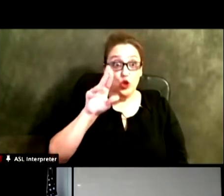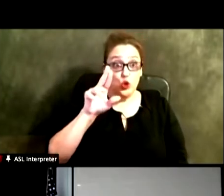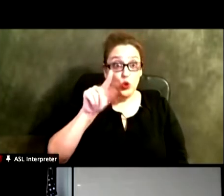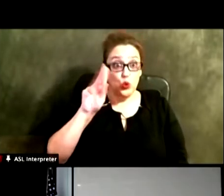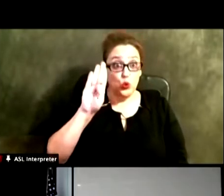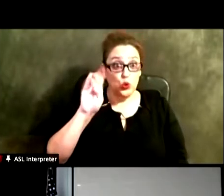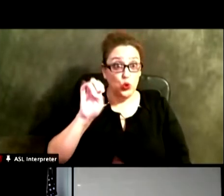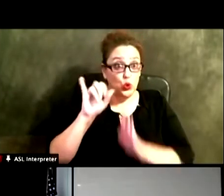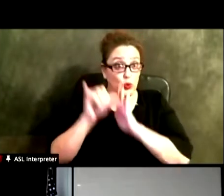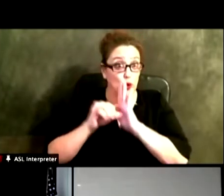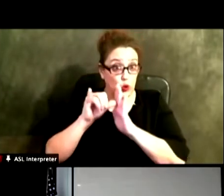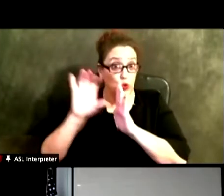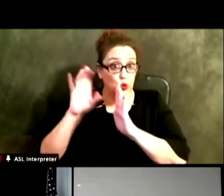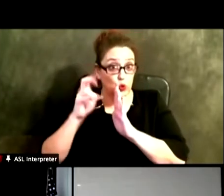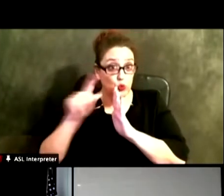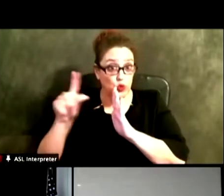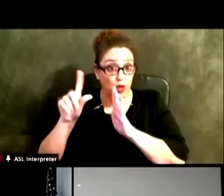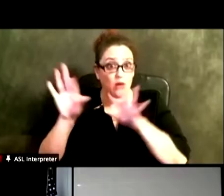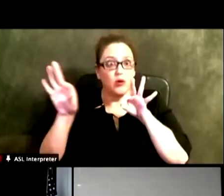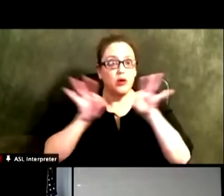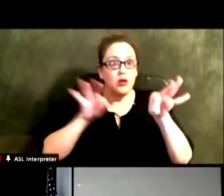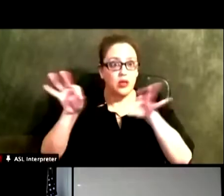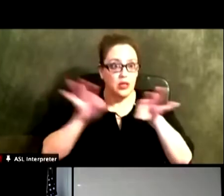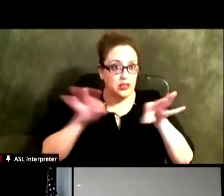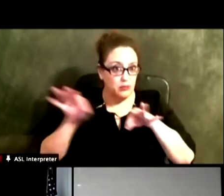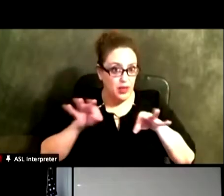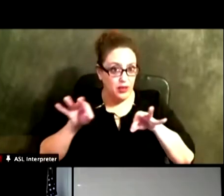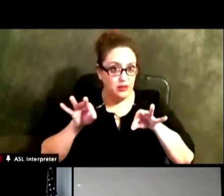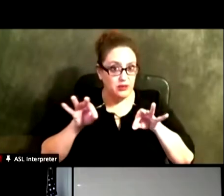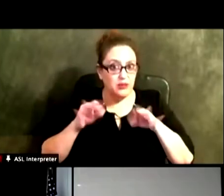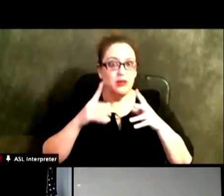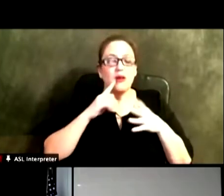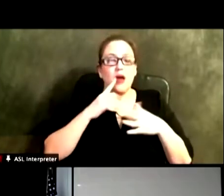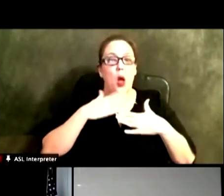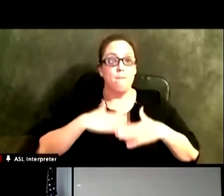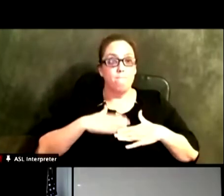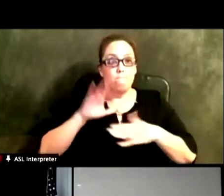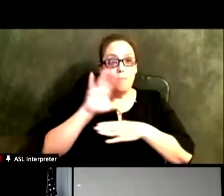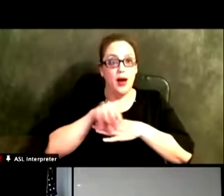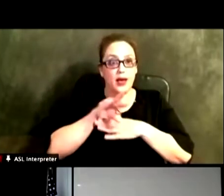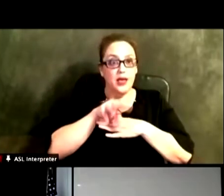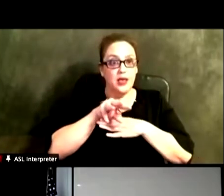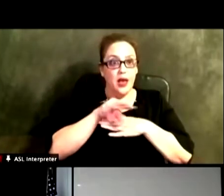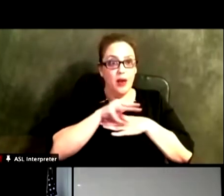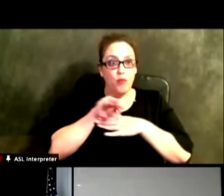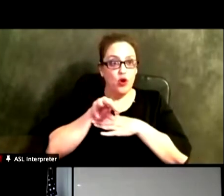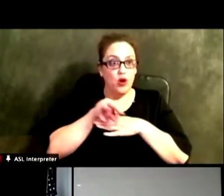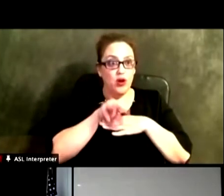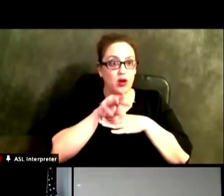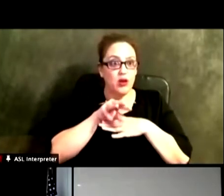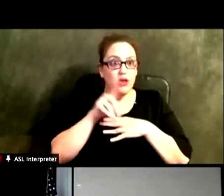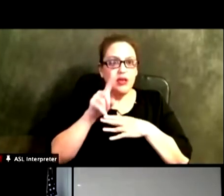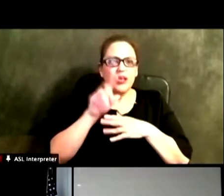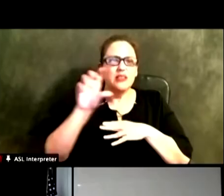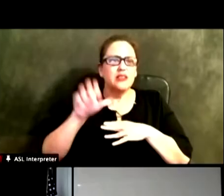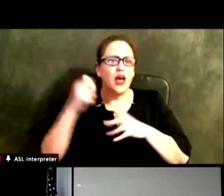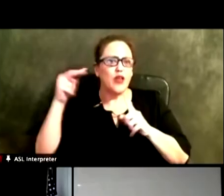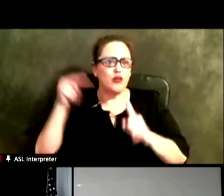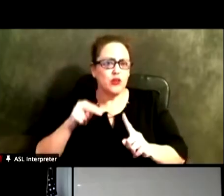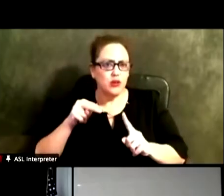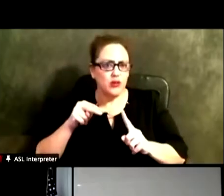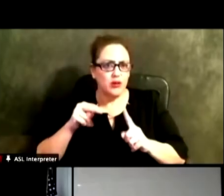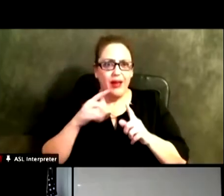describes the body cam footage as, quote, the other side of the story. But in watching it, I see the same story as the activist footage, is it was basically two homeless folks